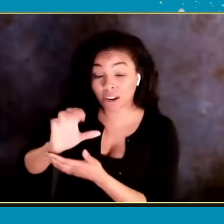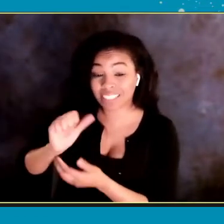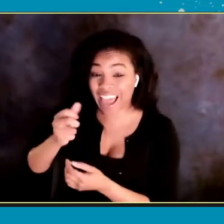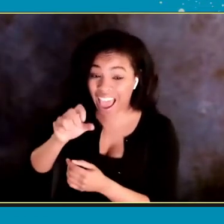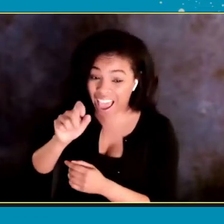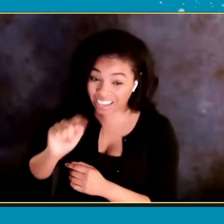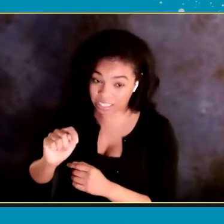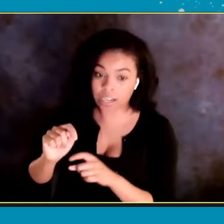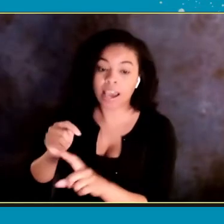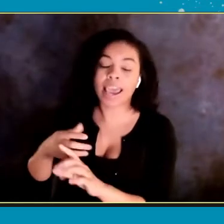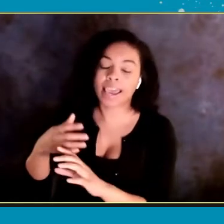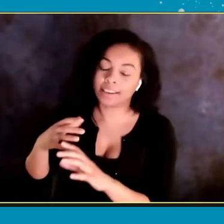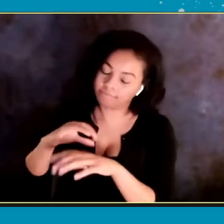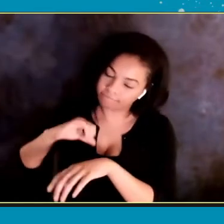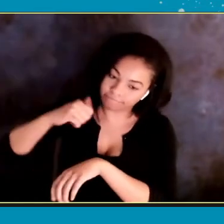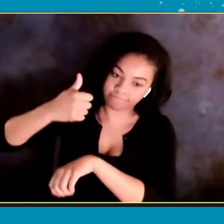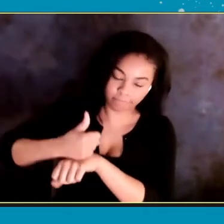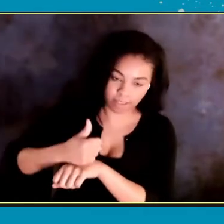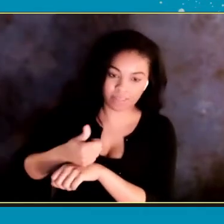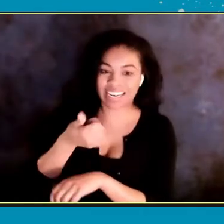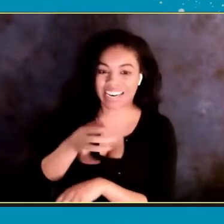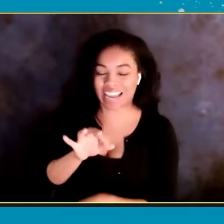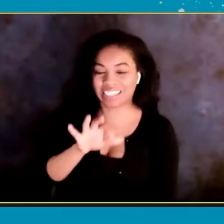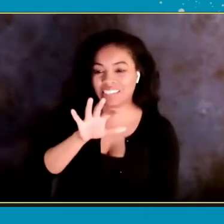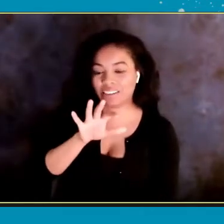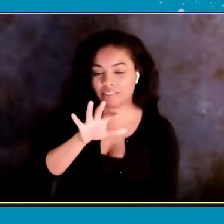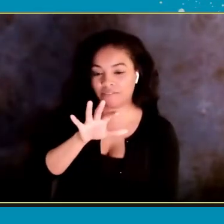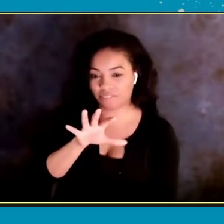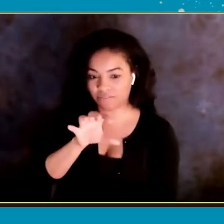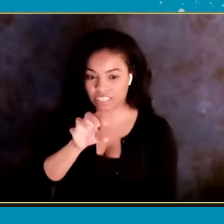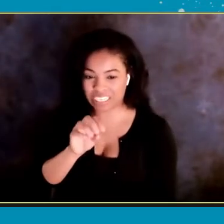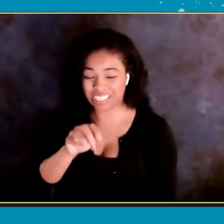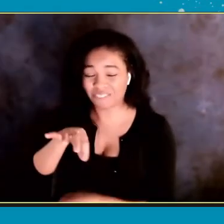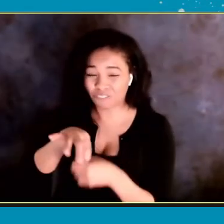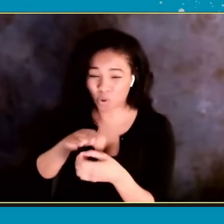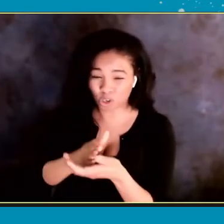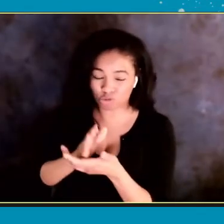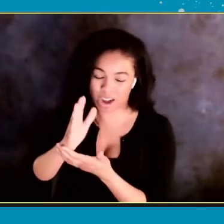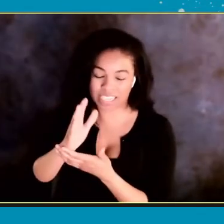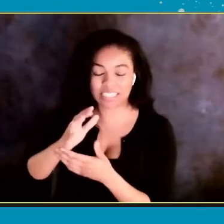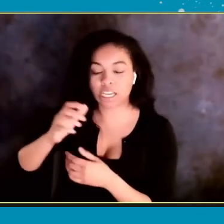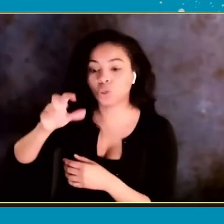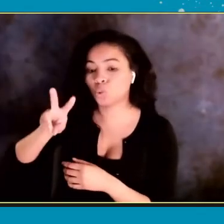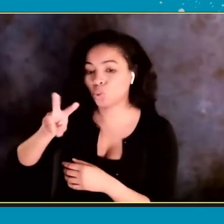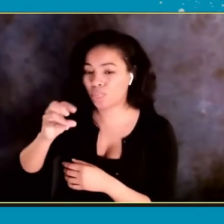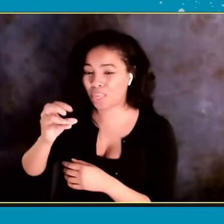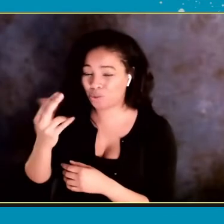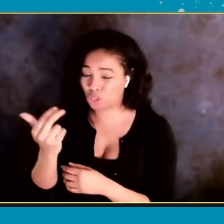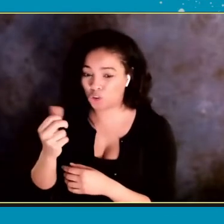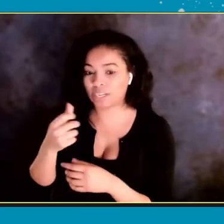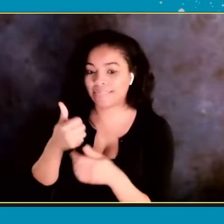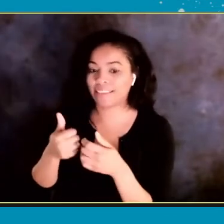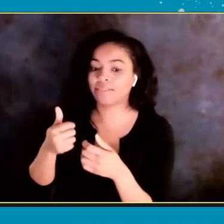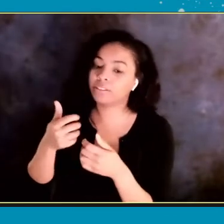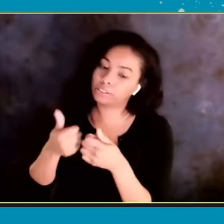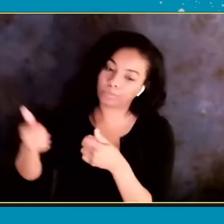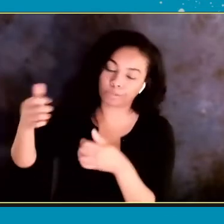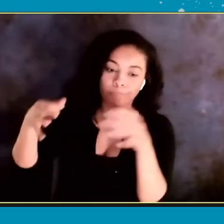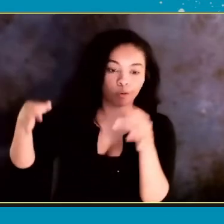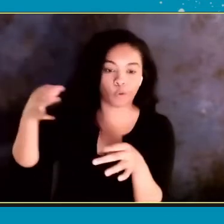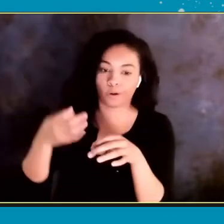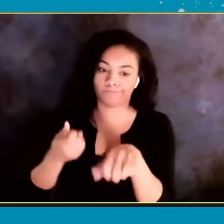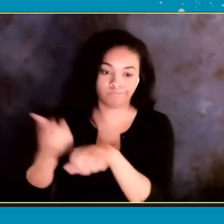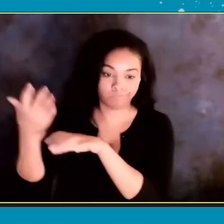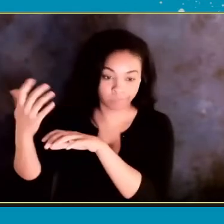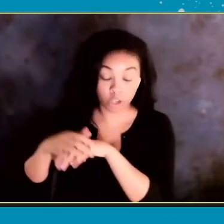1965 Voting Rights Act that were gutted by the Supreme Court in 2013. So please, please, please go to the link on